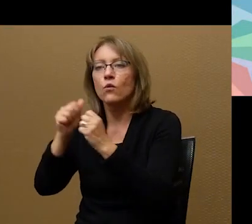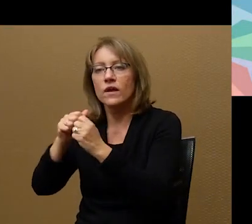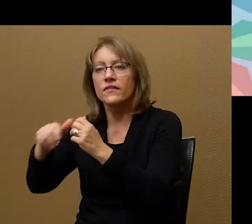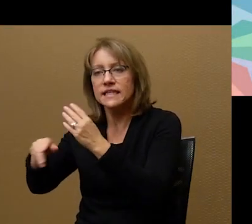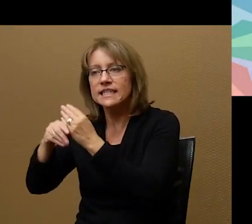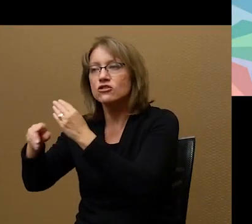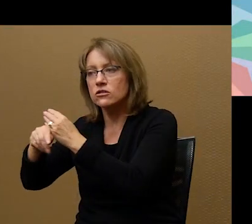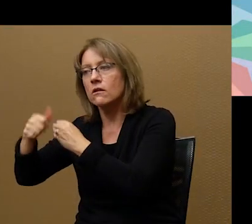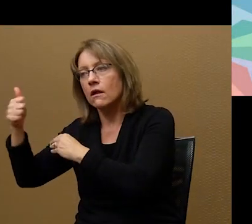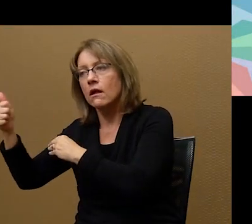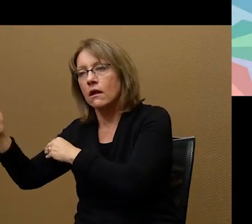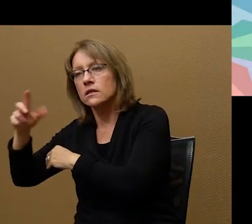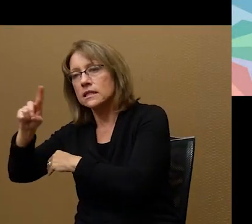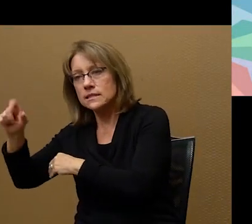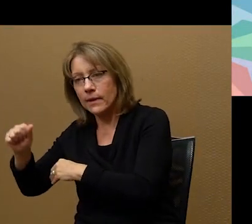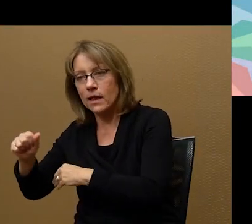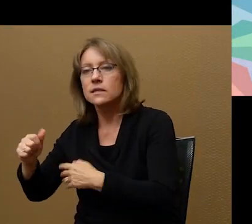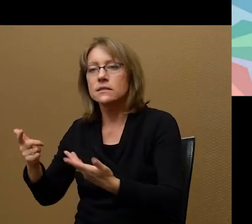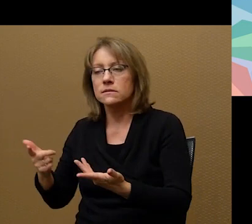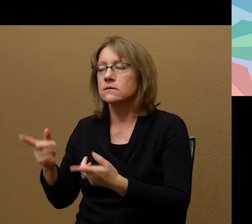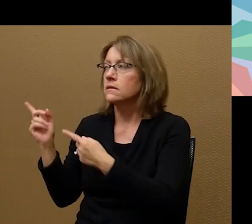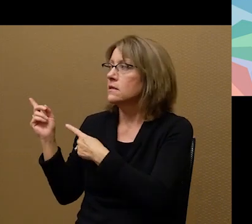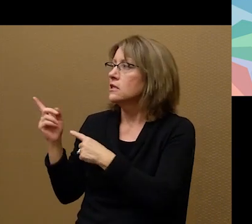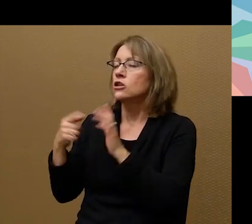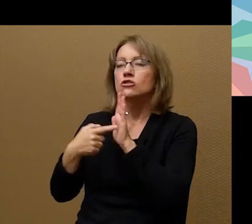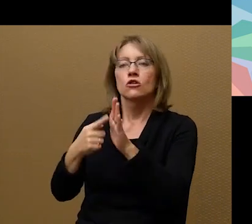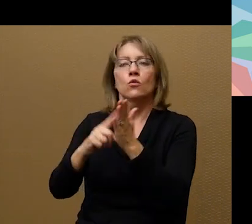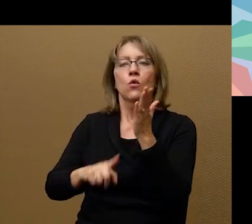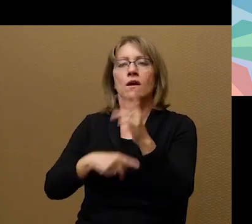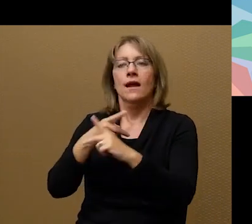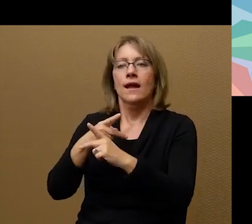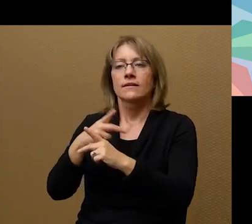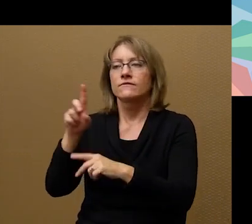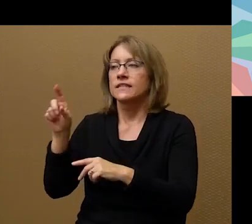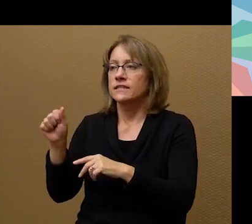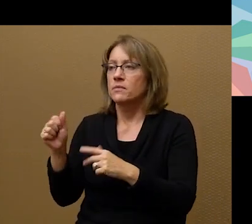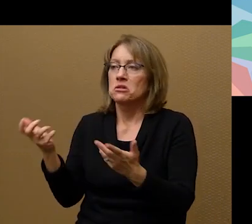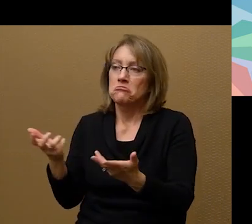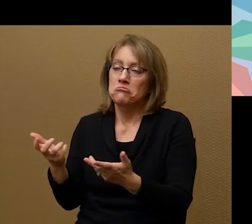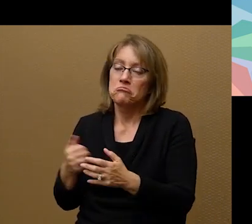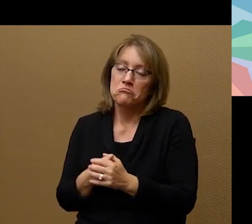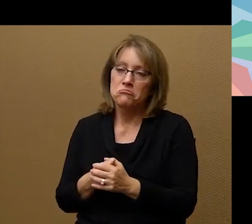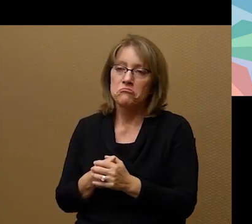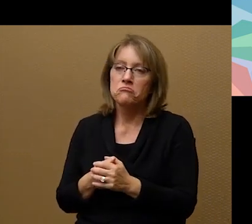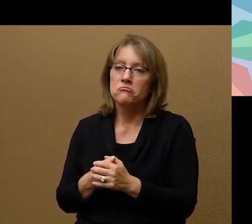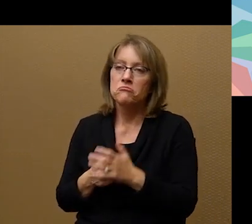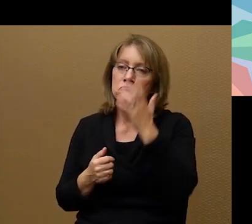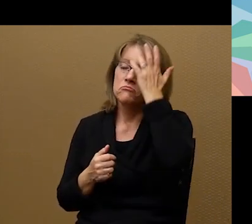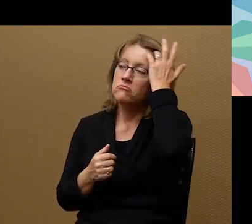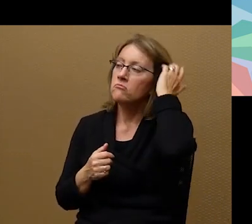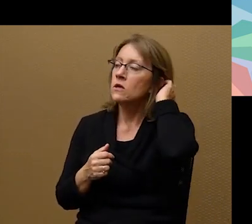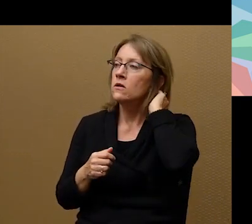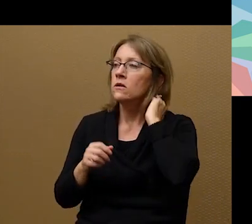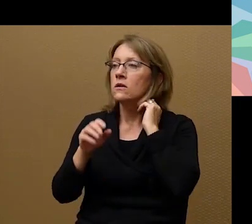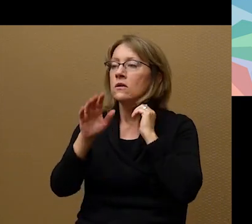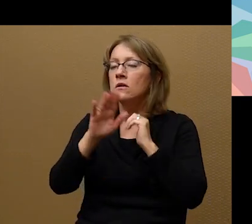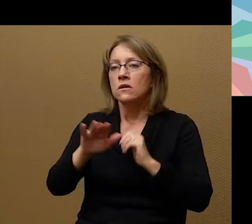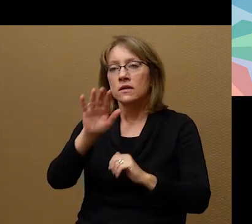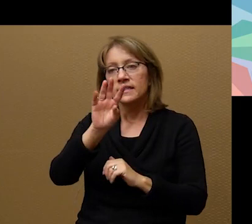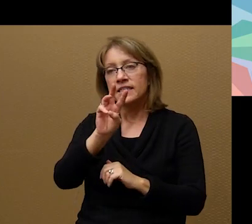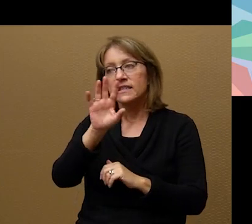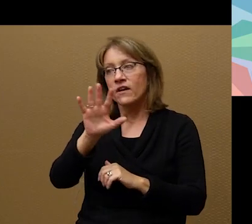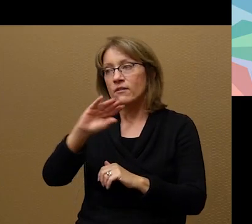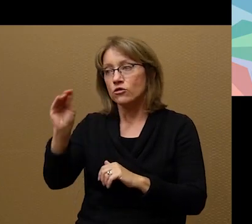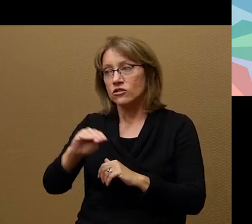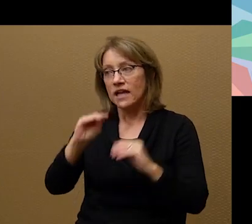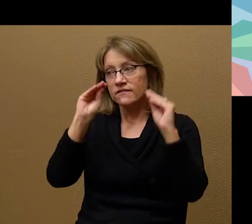This shows what kind of disabilities there are. So about 65% of teachers are teaching